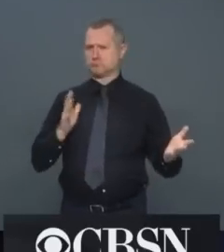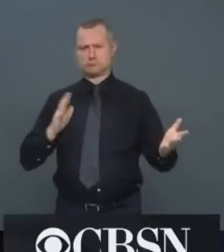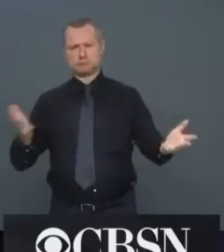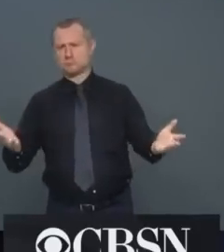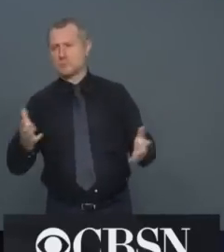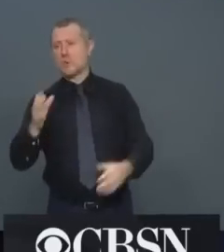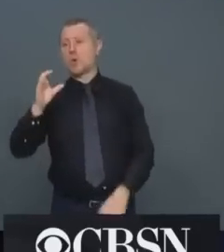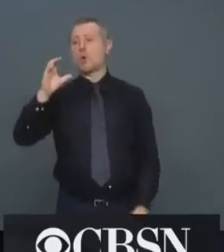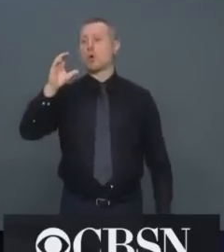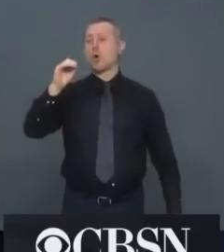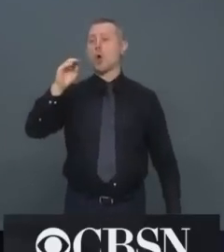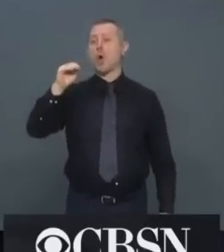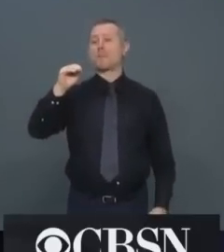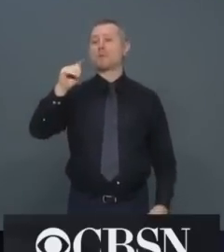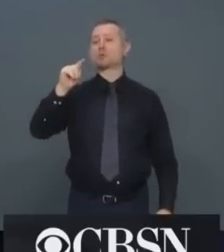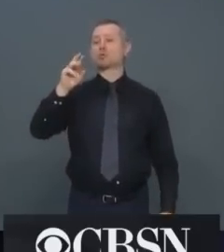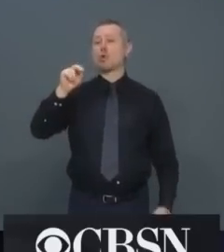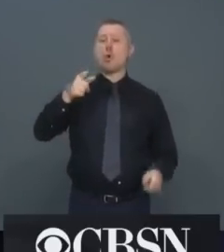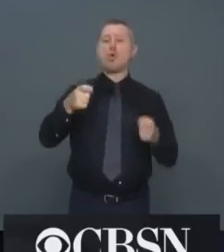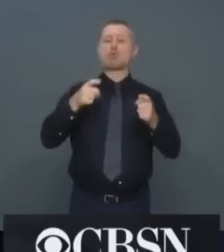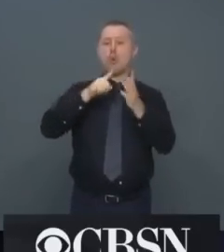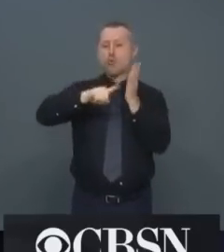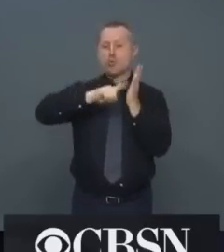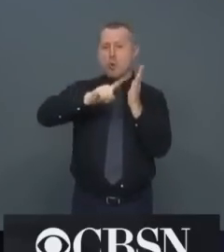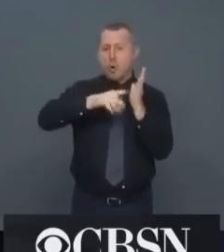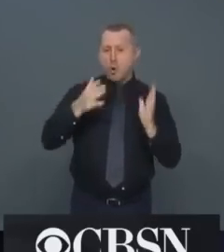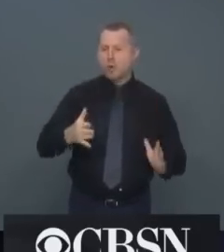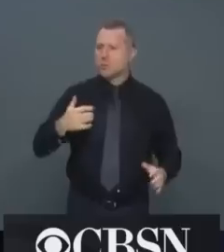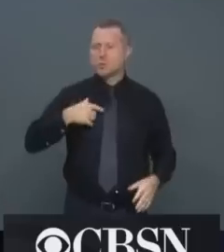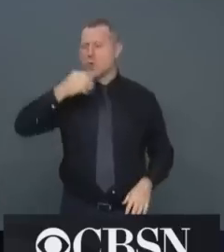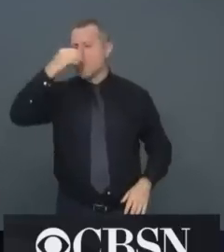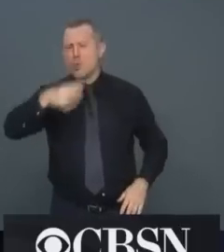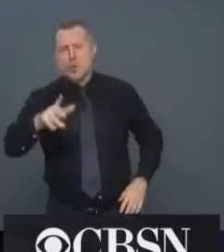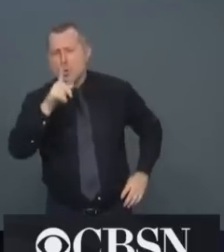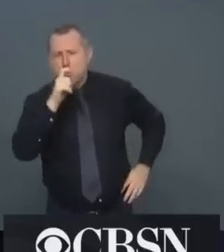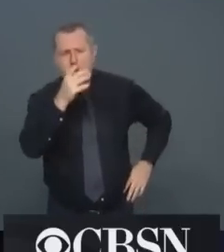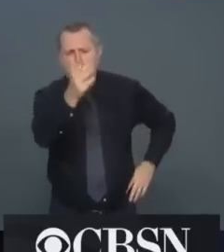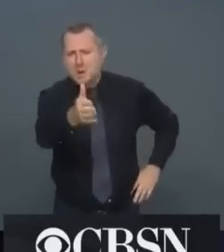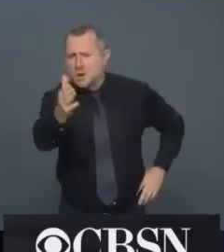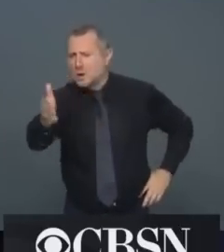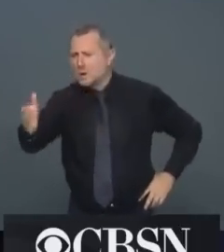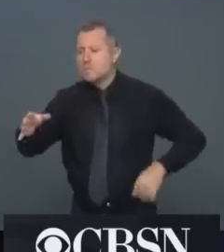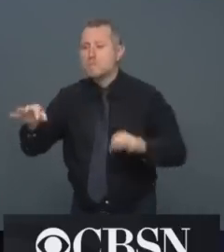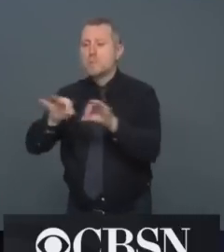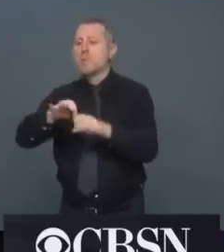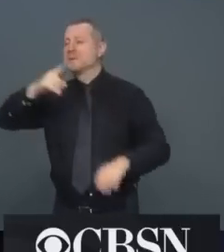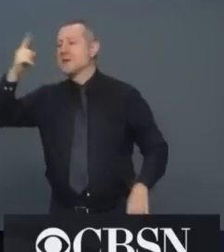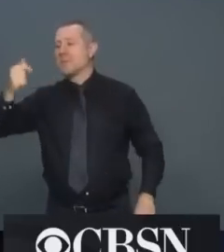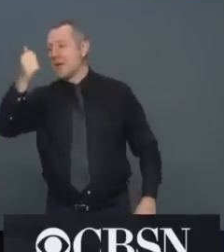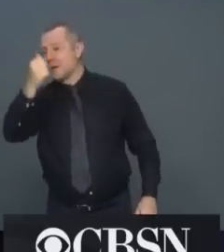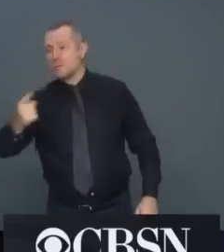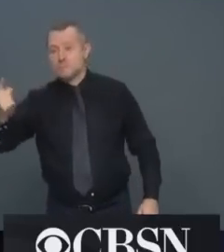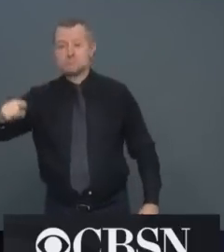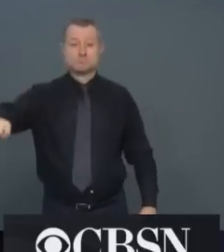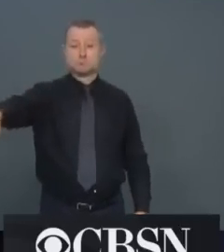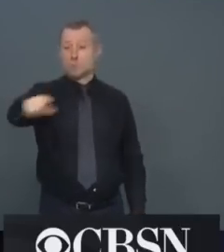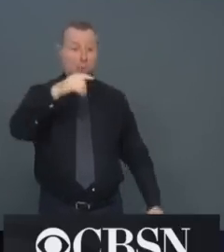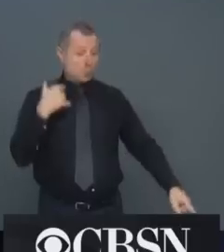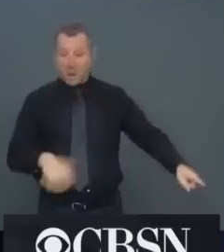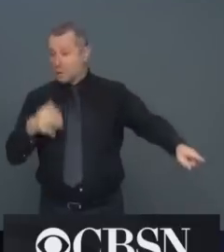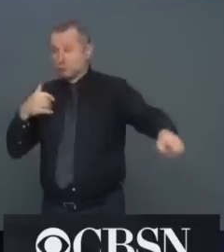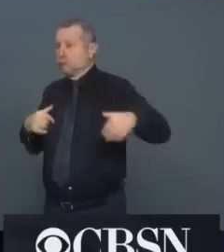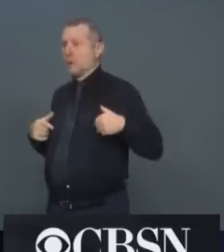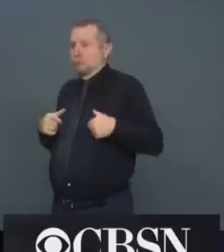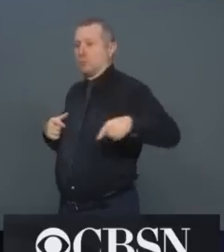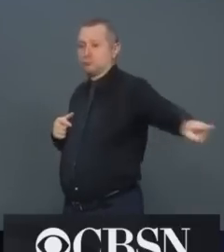it. I don't care. Or they can pick somebody to do it. And if they don't want to do it, all they have to say